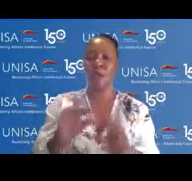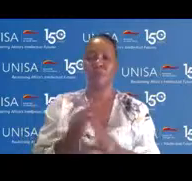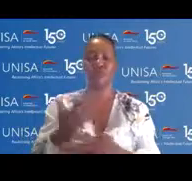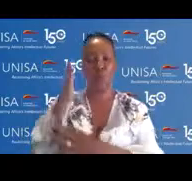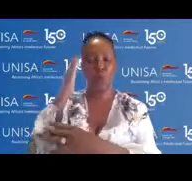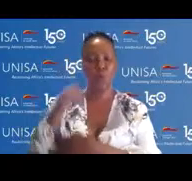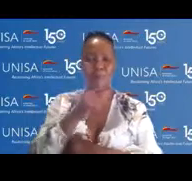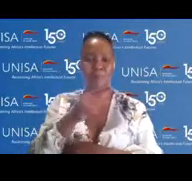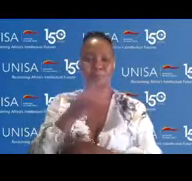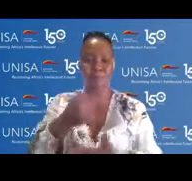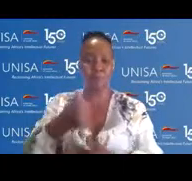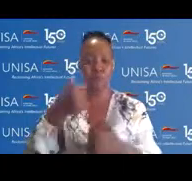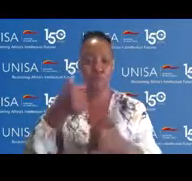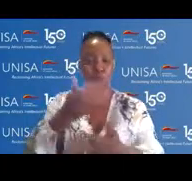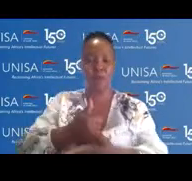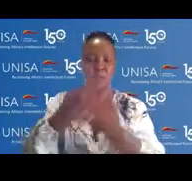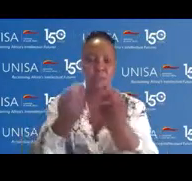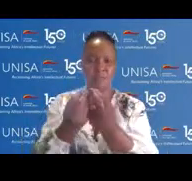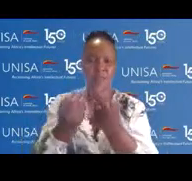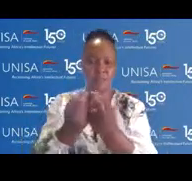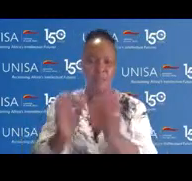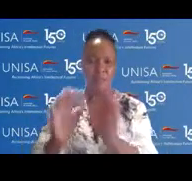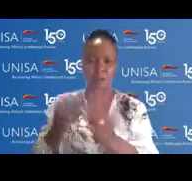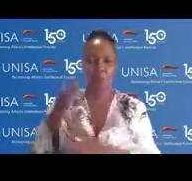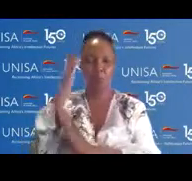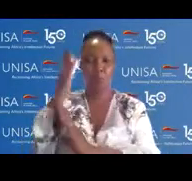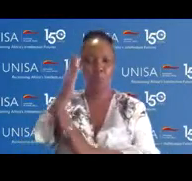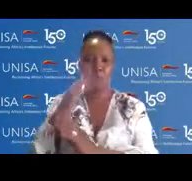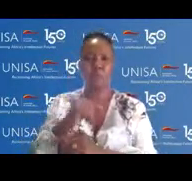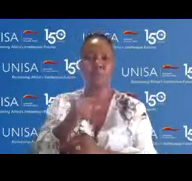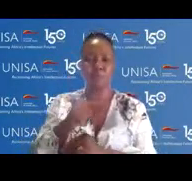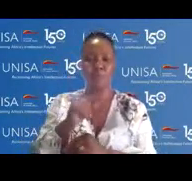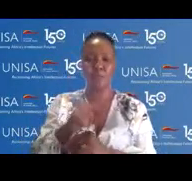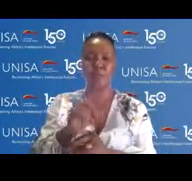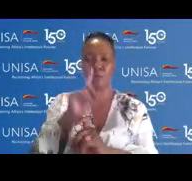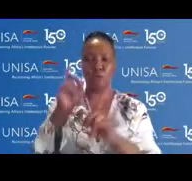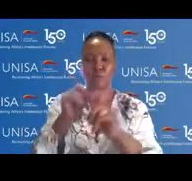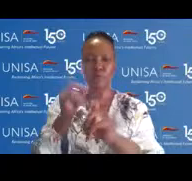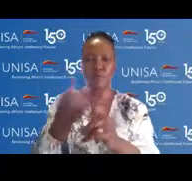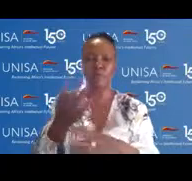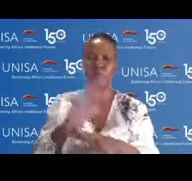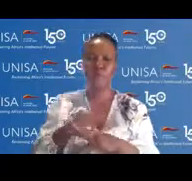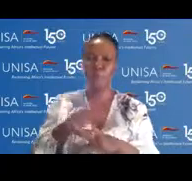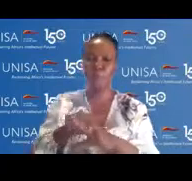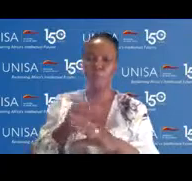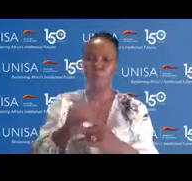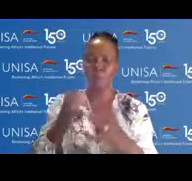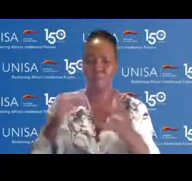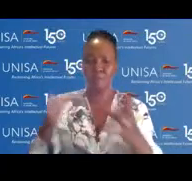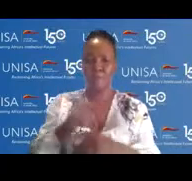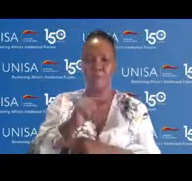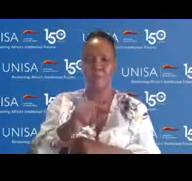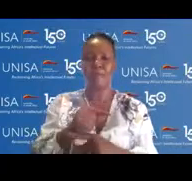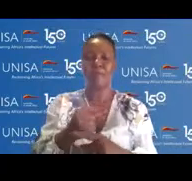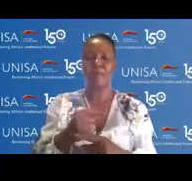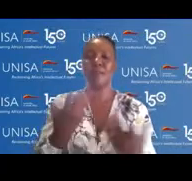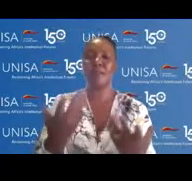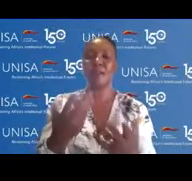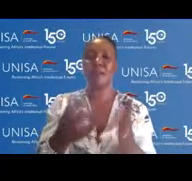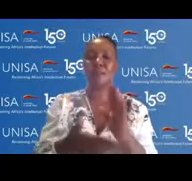not? Okay, it's quite a loaded question. So I'm just going to quickly pop over to Incredible. Let